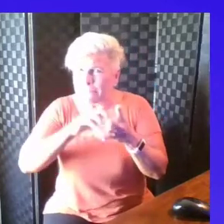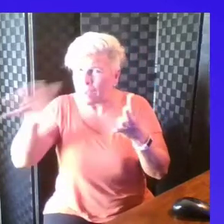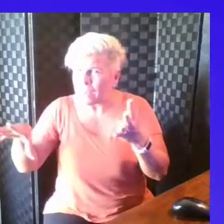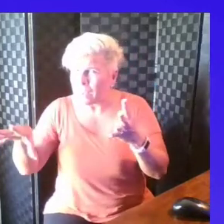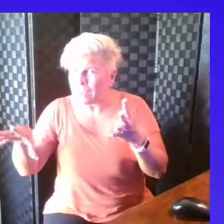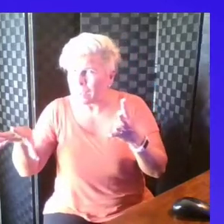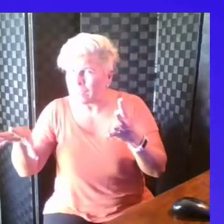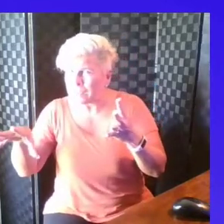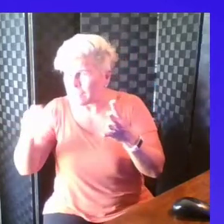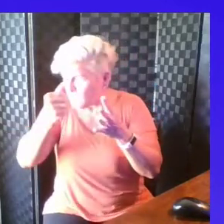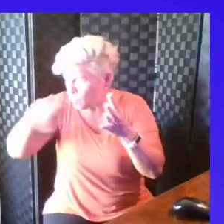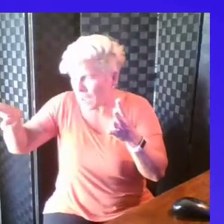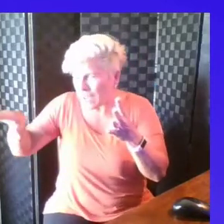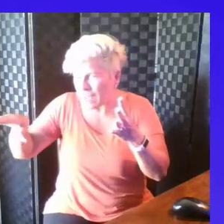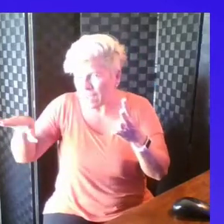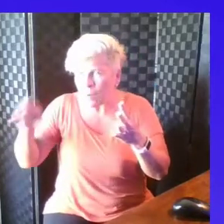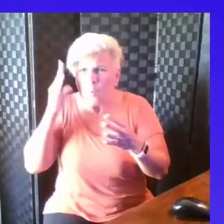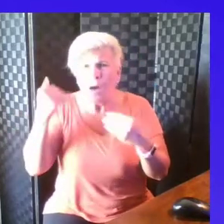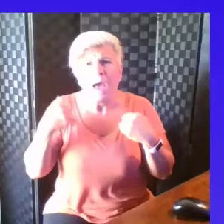or fewer apples?